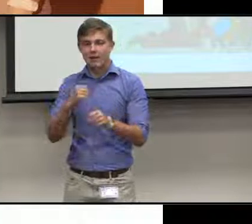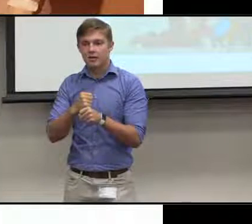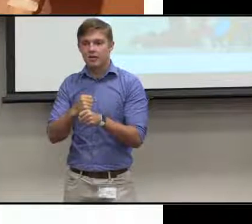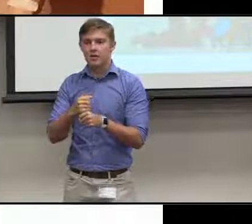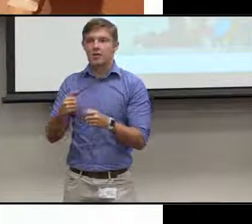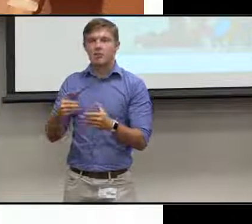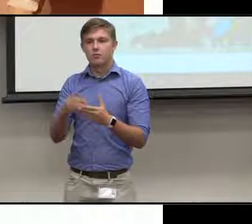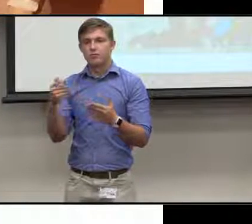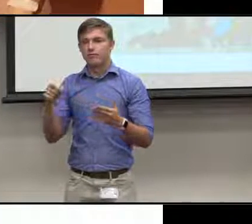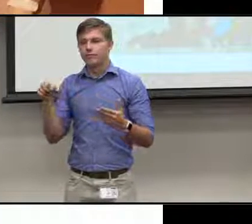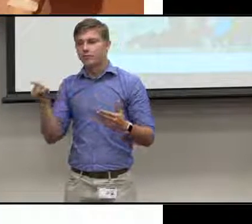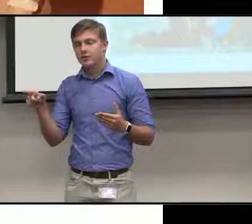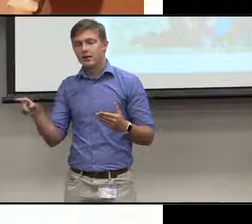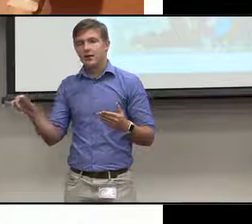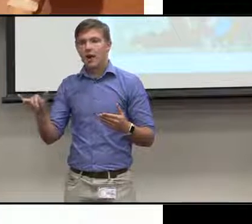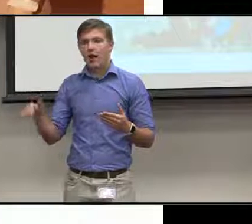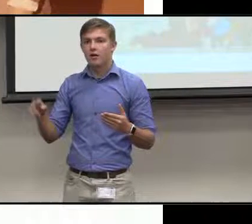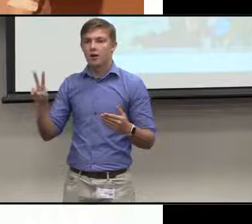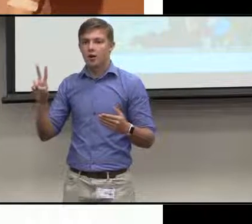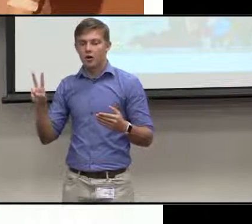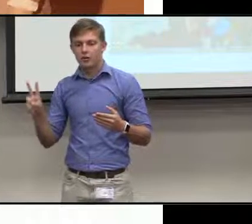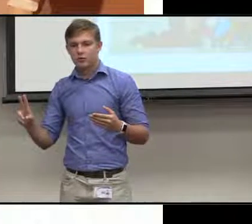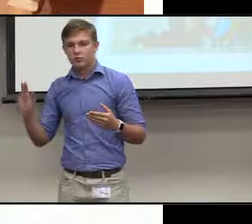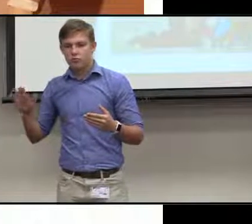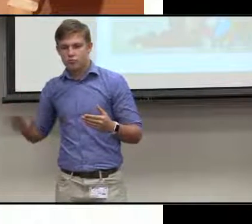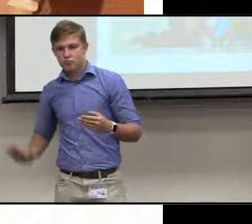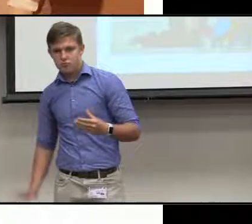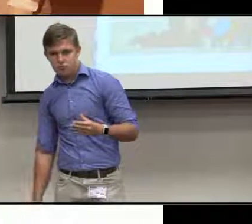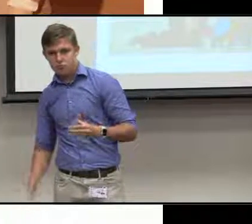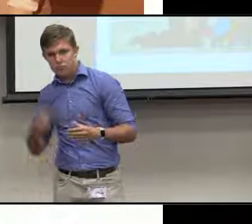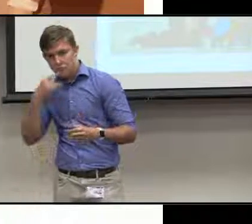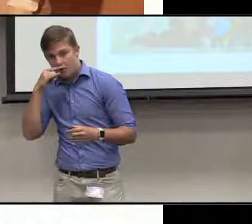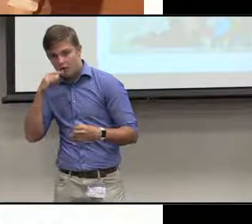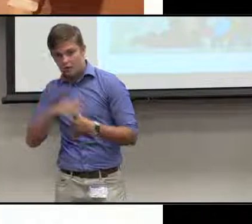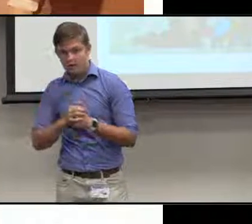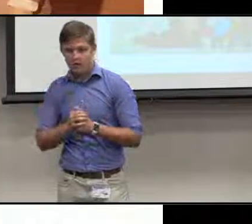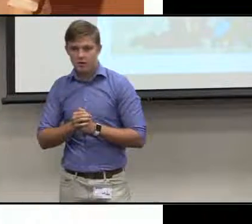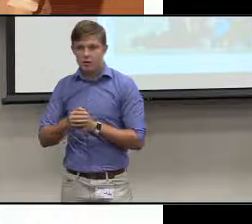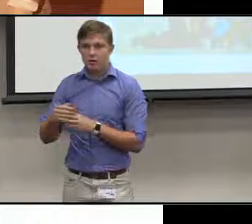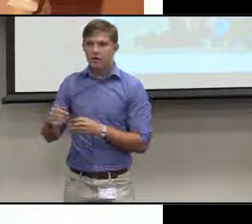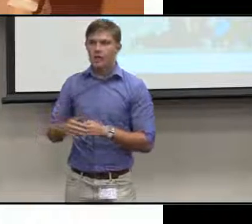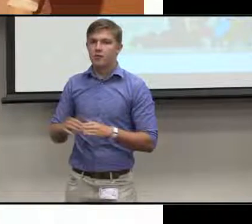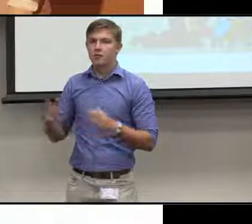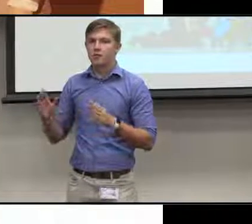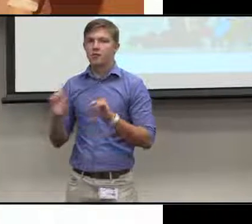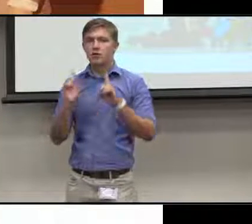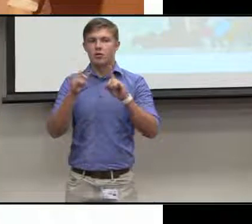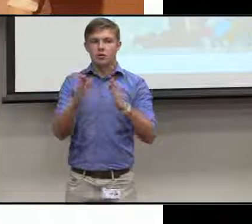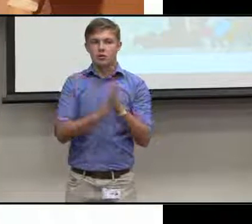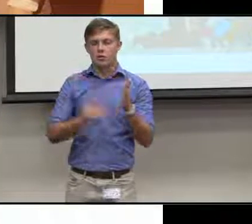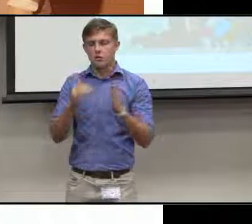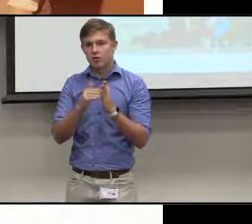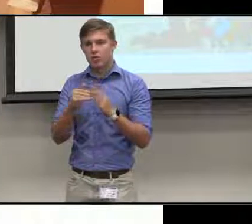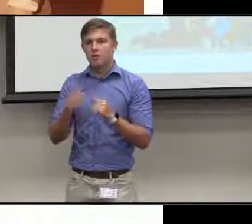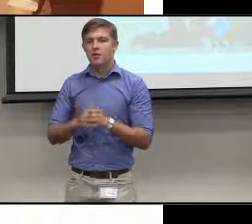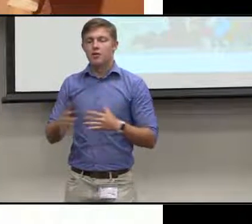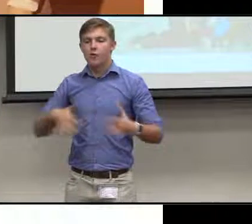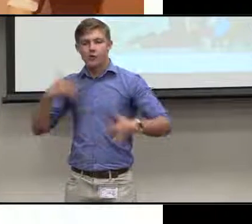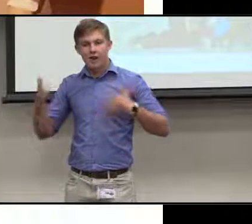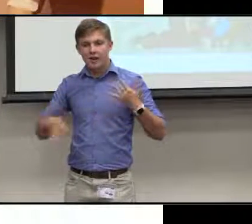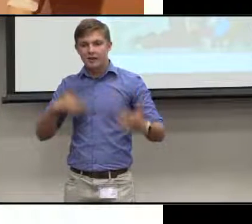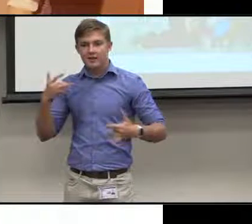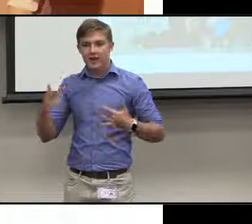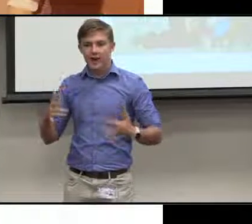small children would end up on the soil of New Zealand. And it was one of the most thrilling and exciting parts